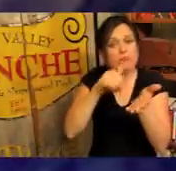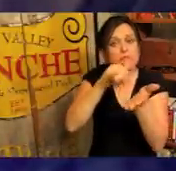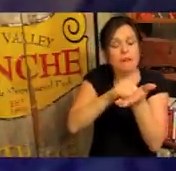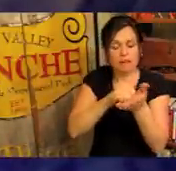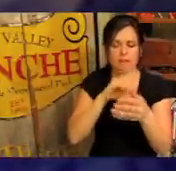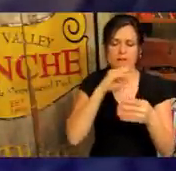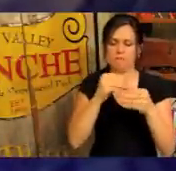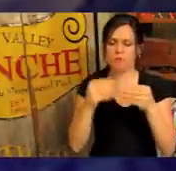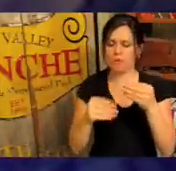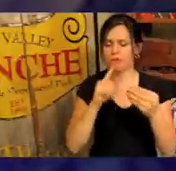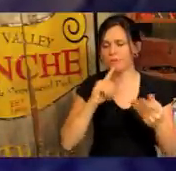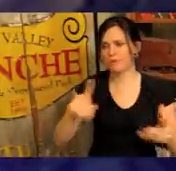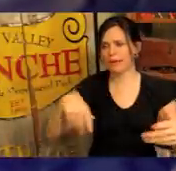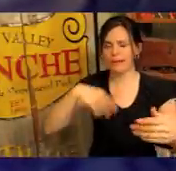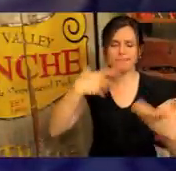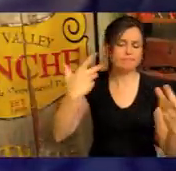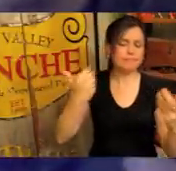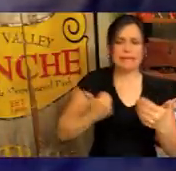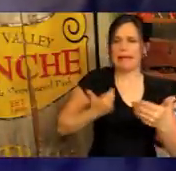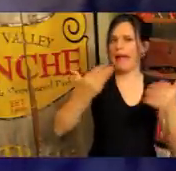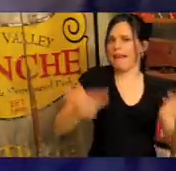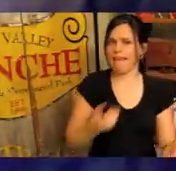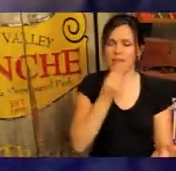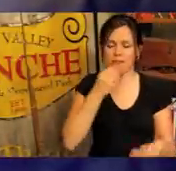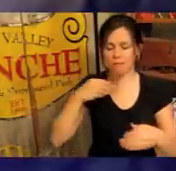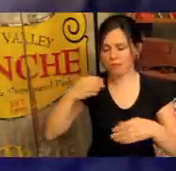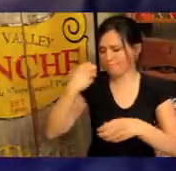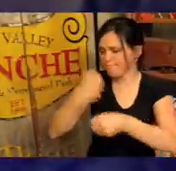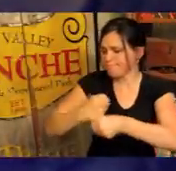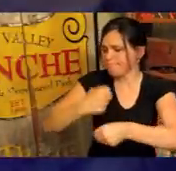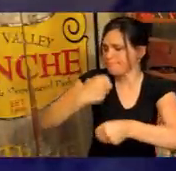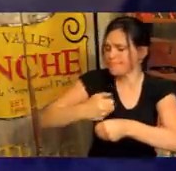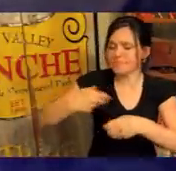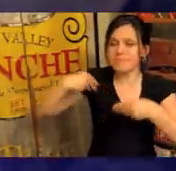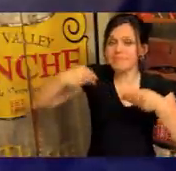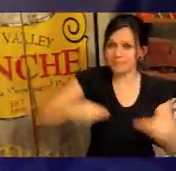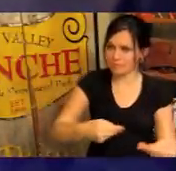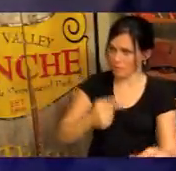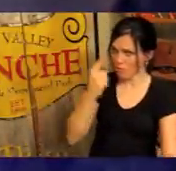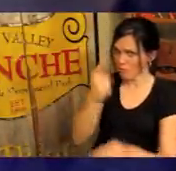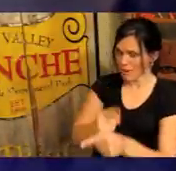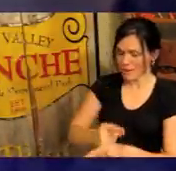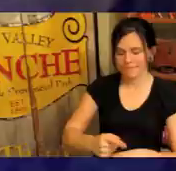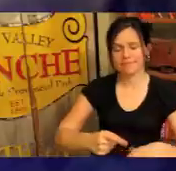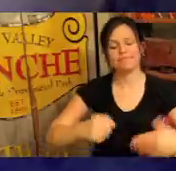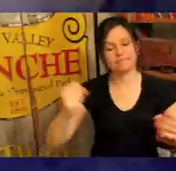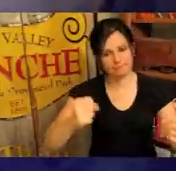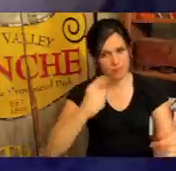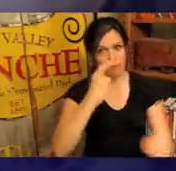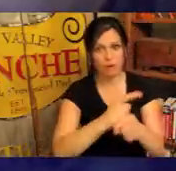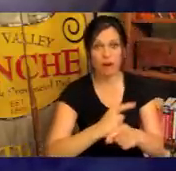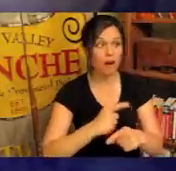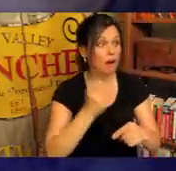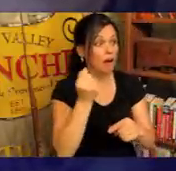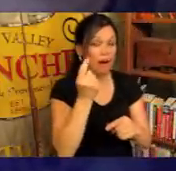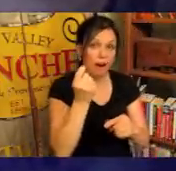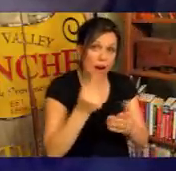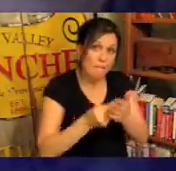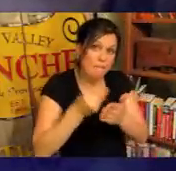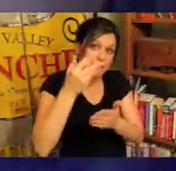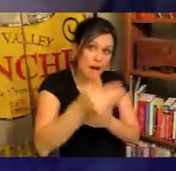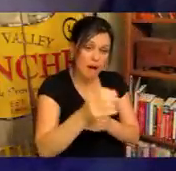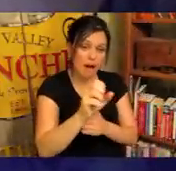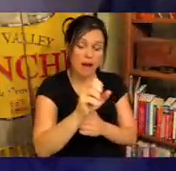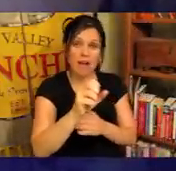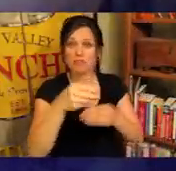a staple, traditional Canadian food, right? Yes, but if they're bought at Safeway, they're